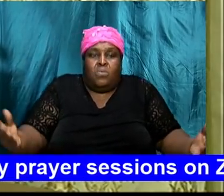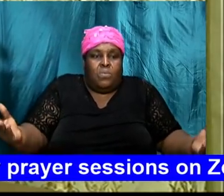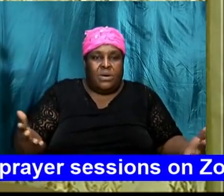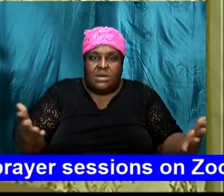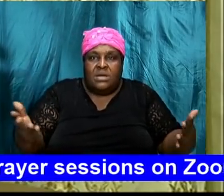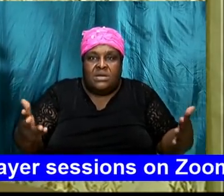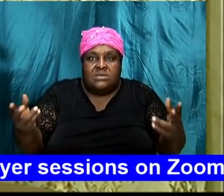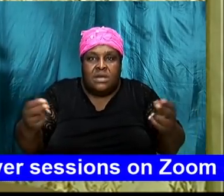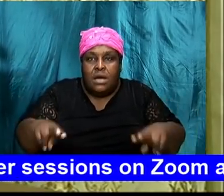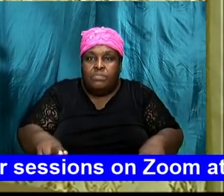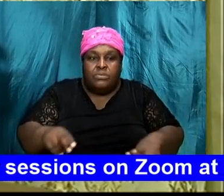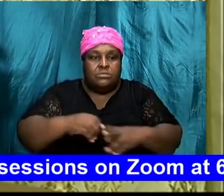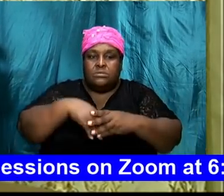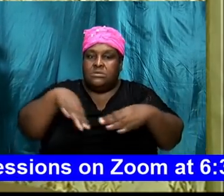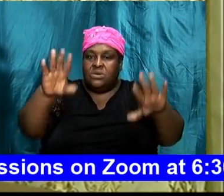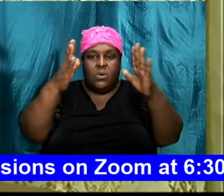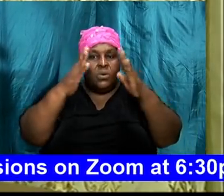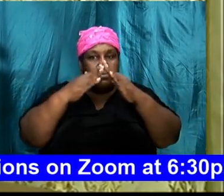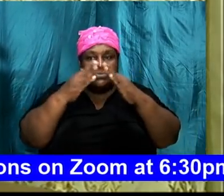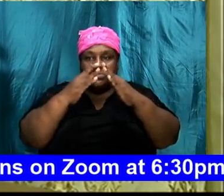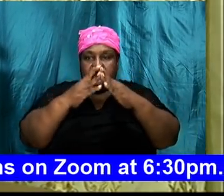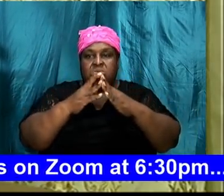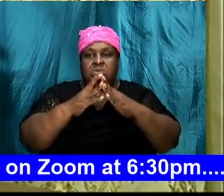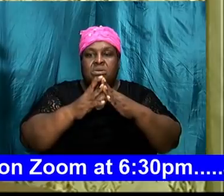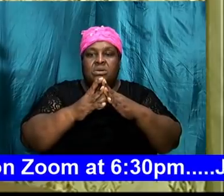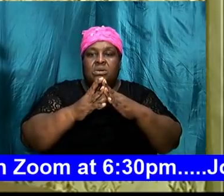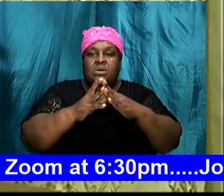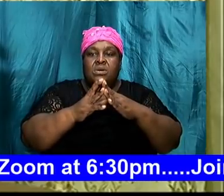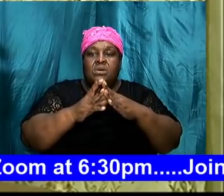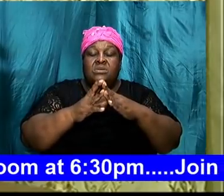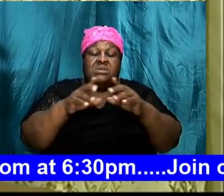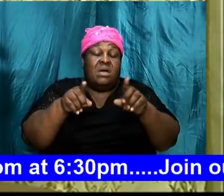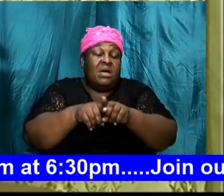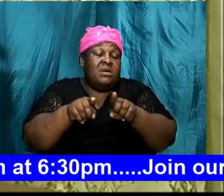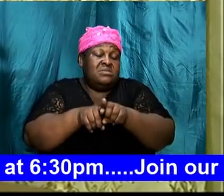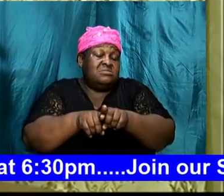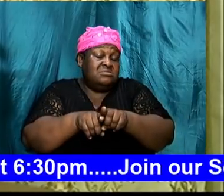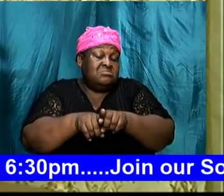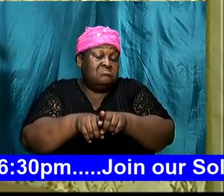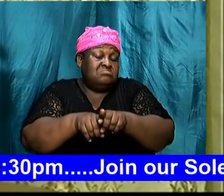in the house was as a result